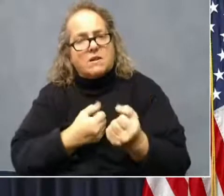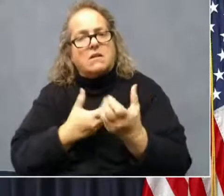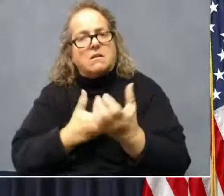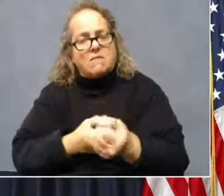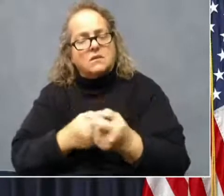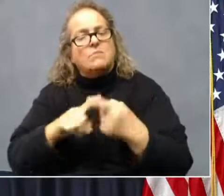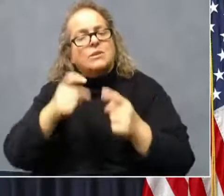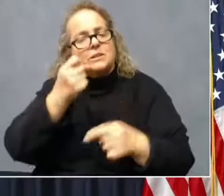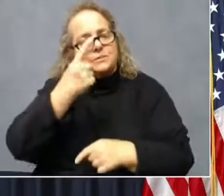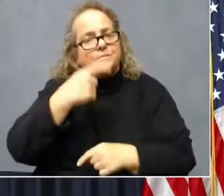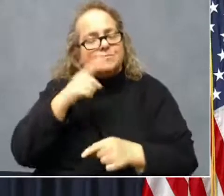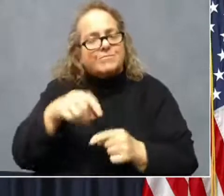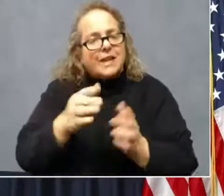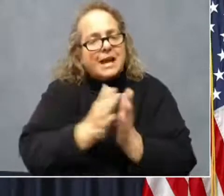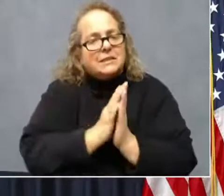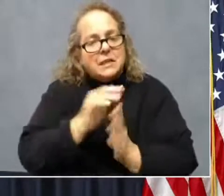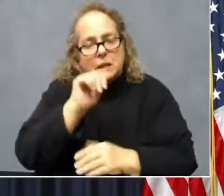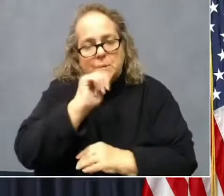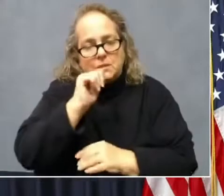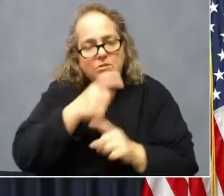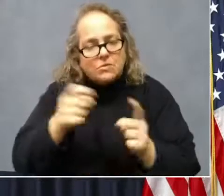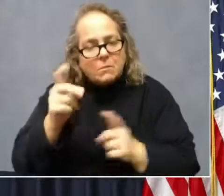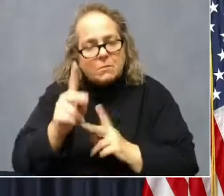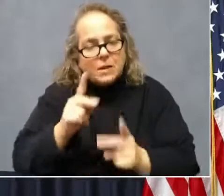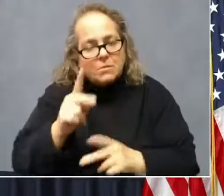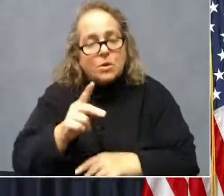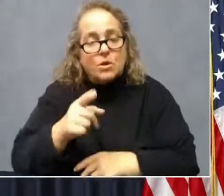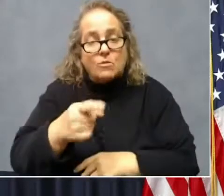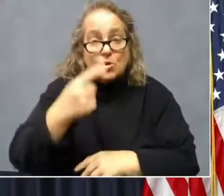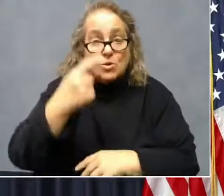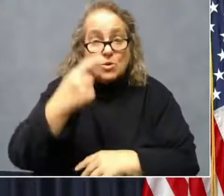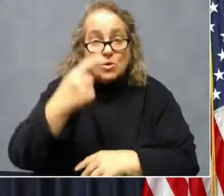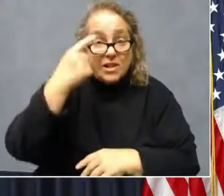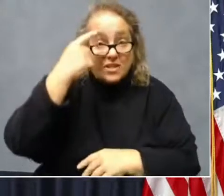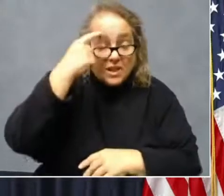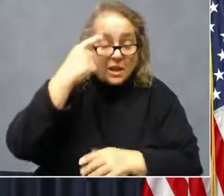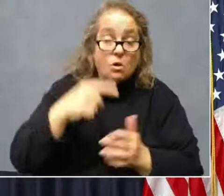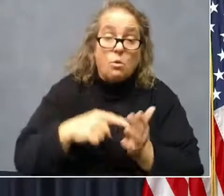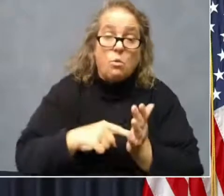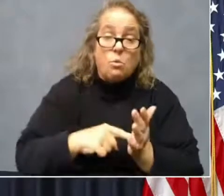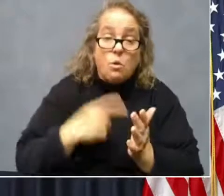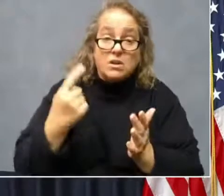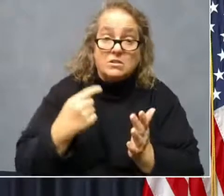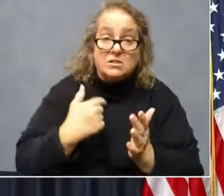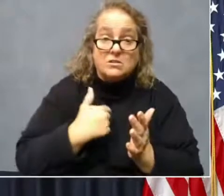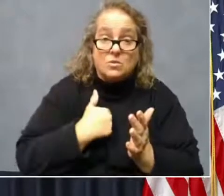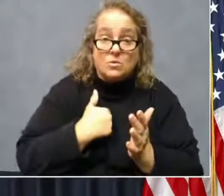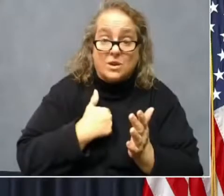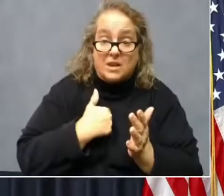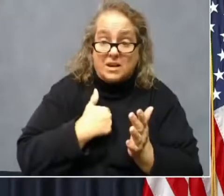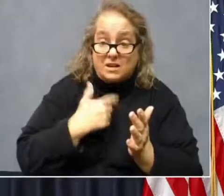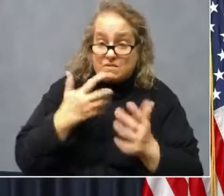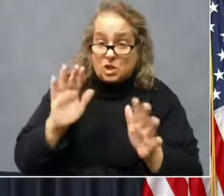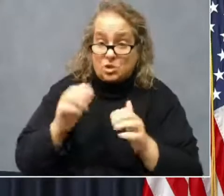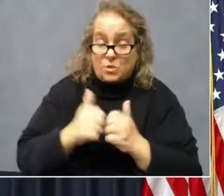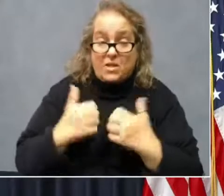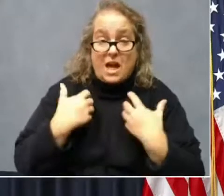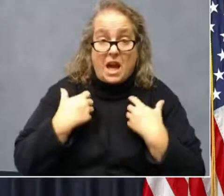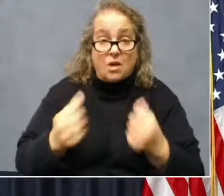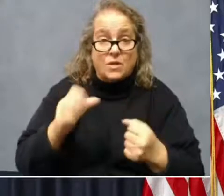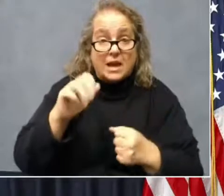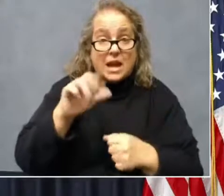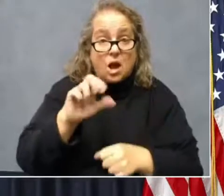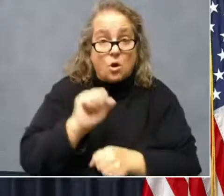people. If you think once we get past the healthcare workers and long-term care, our